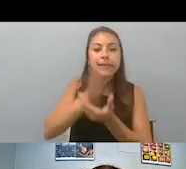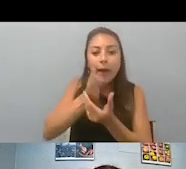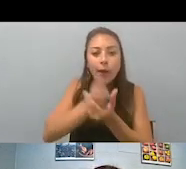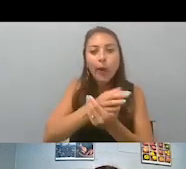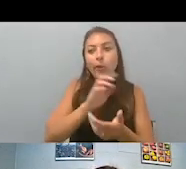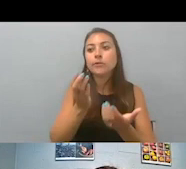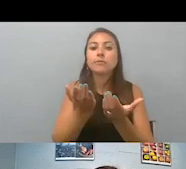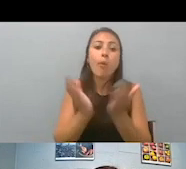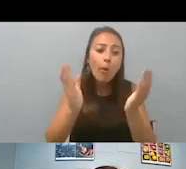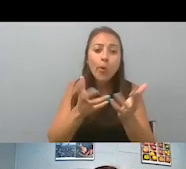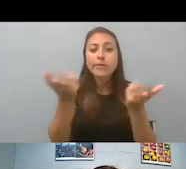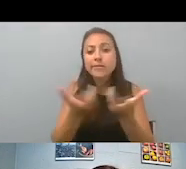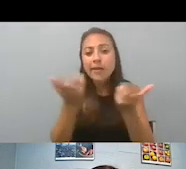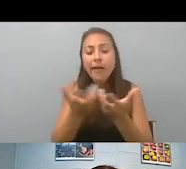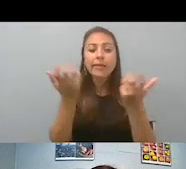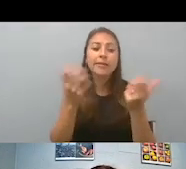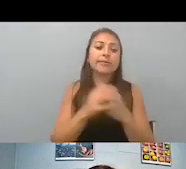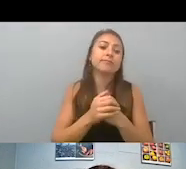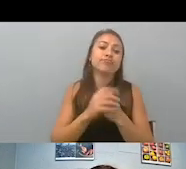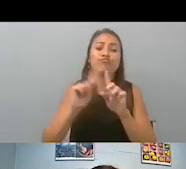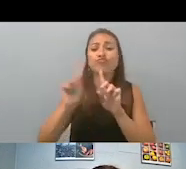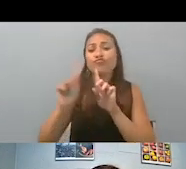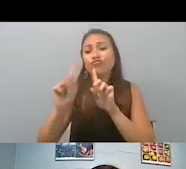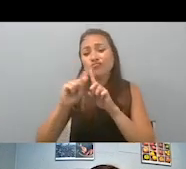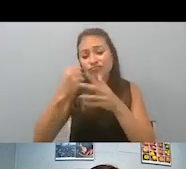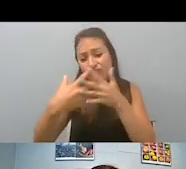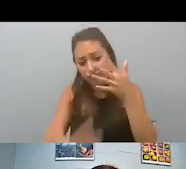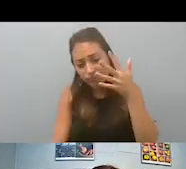bowl. There's also a grain bowl station here,